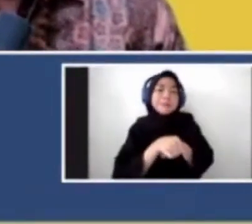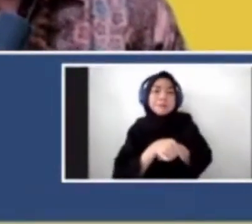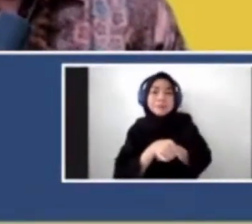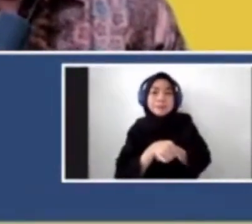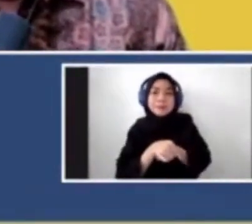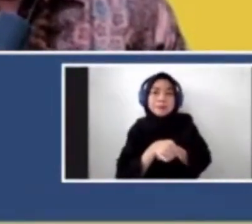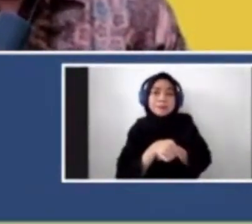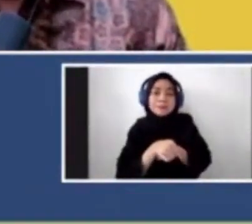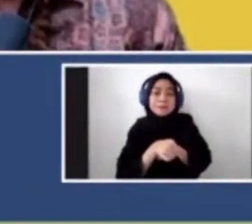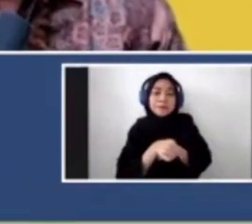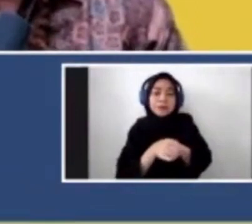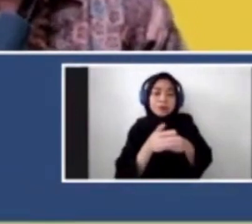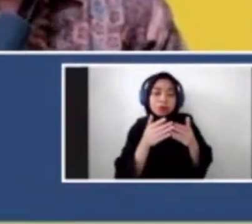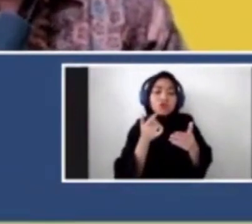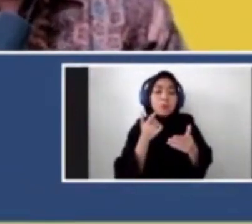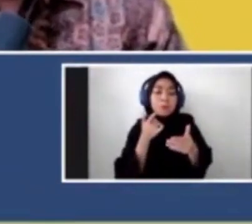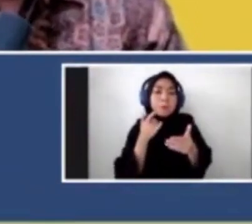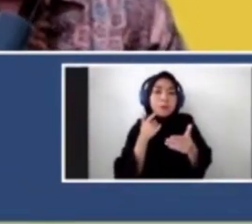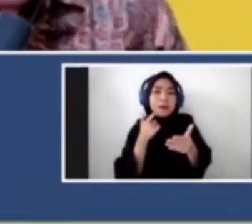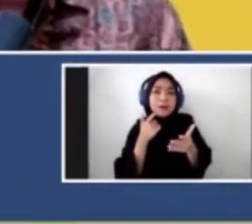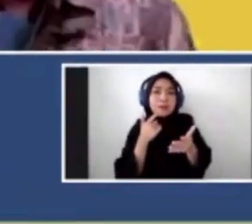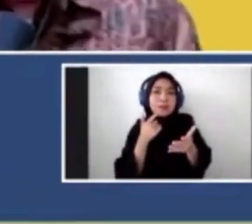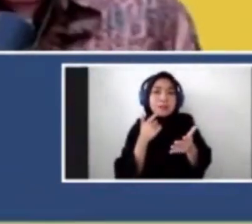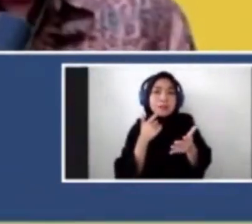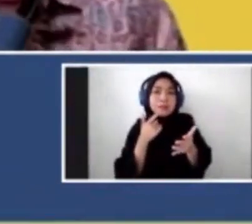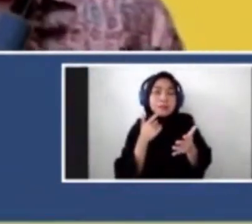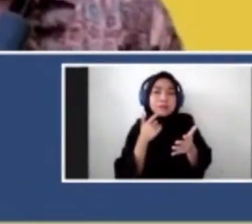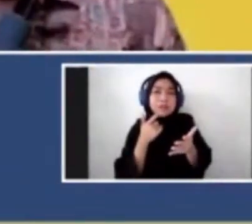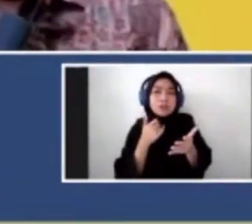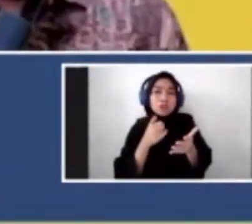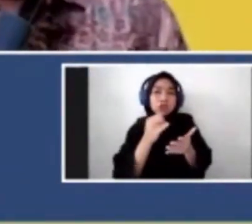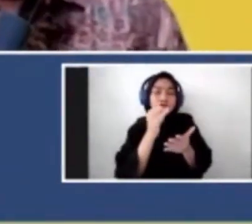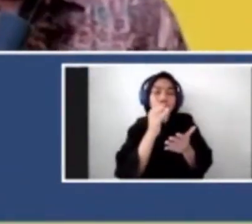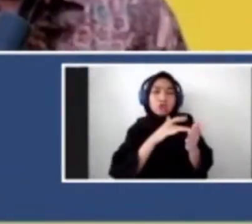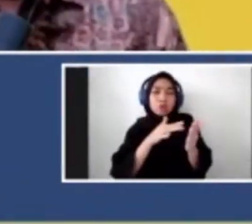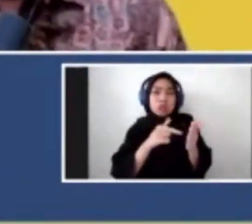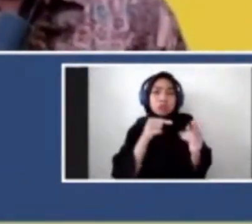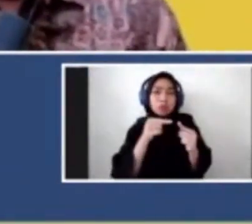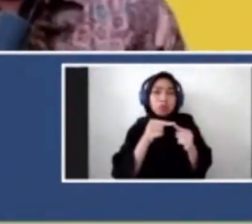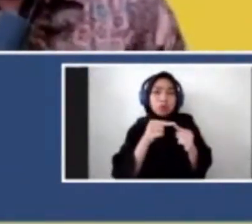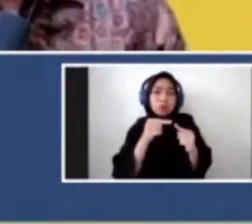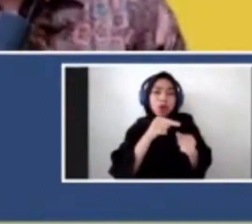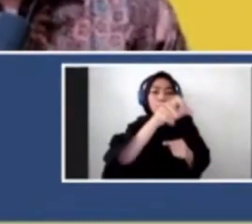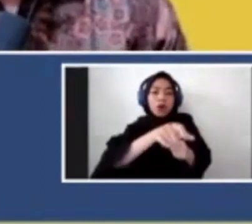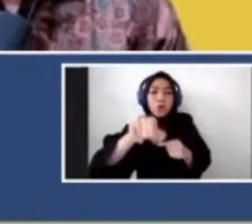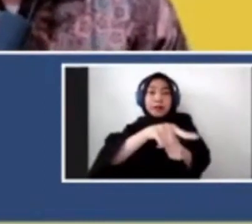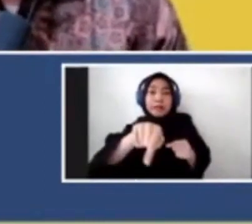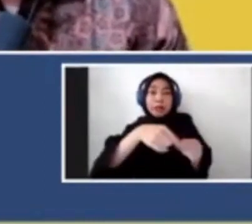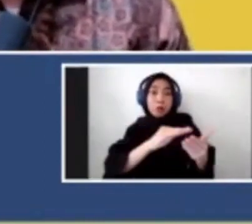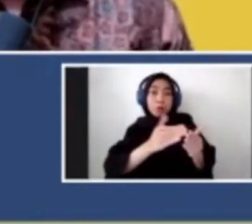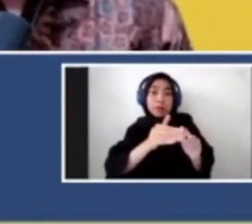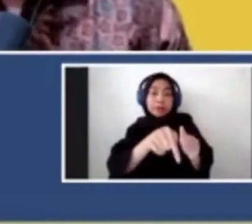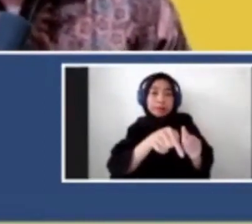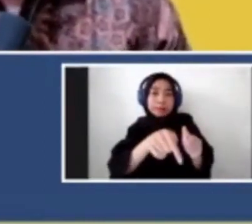ethnographic approach to understand how the people on the certain communities react